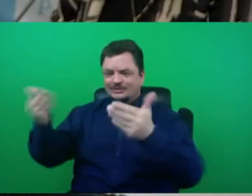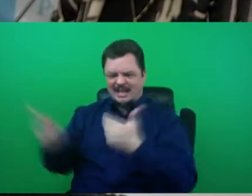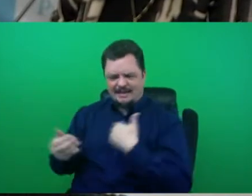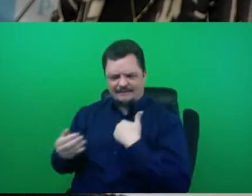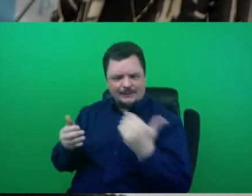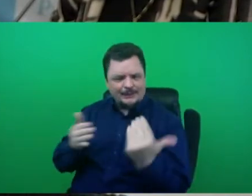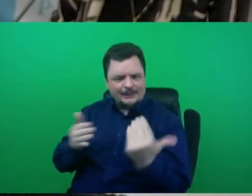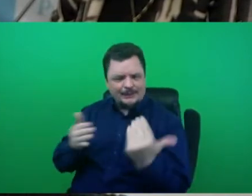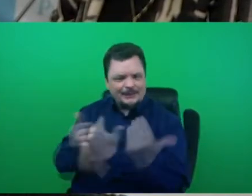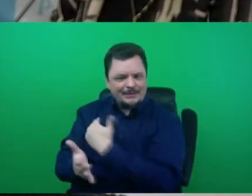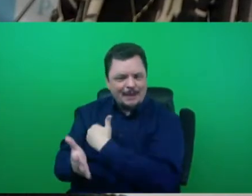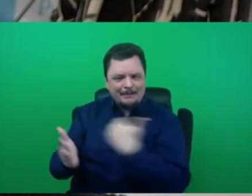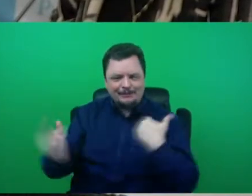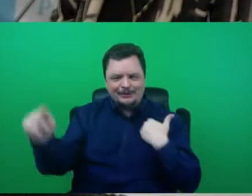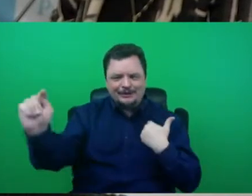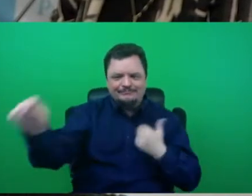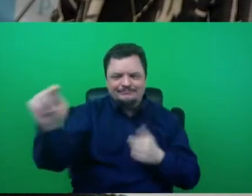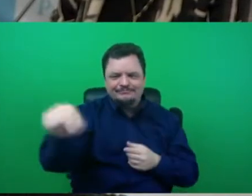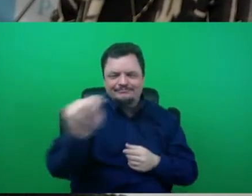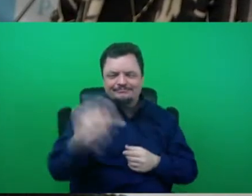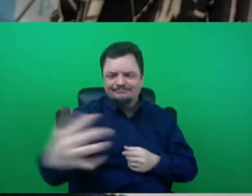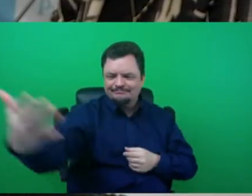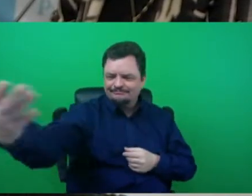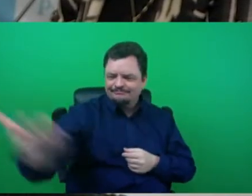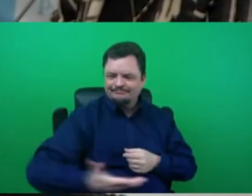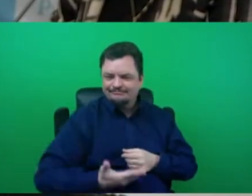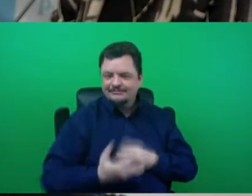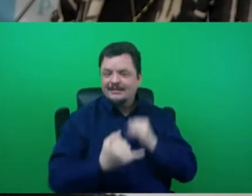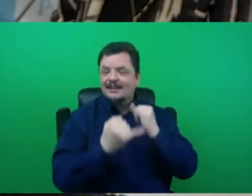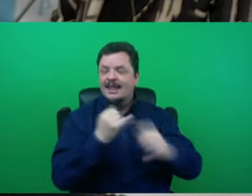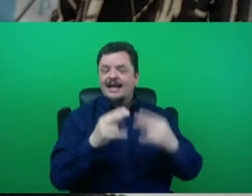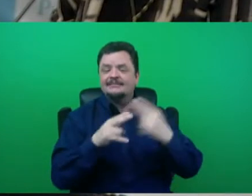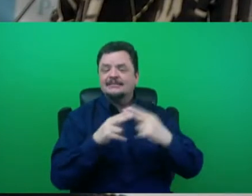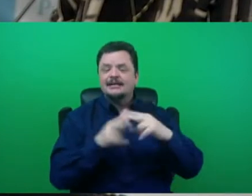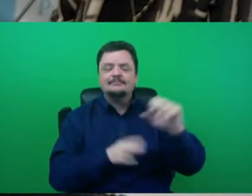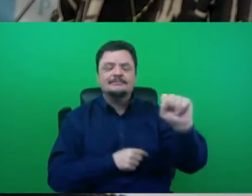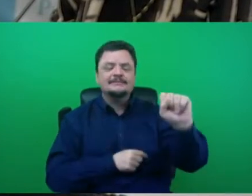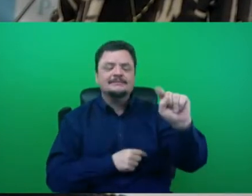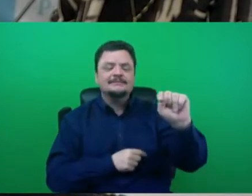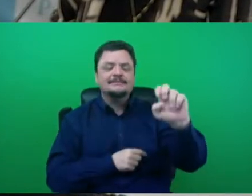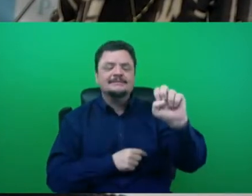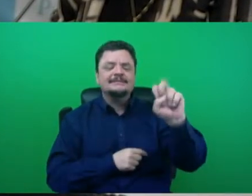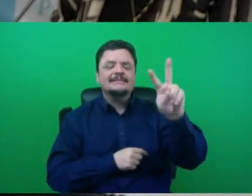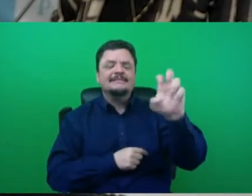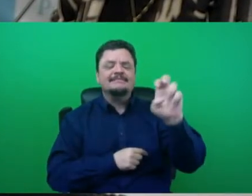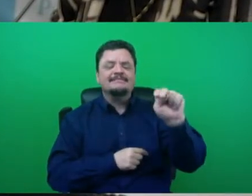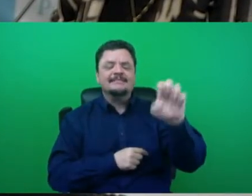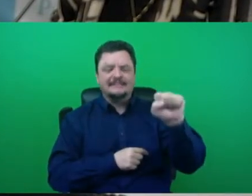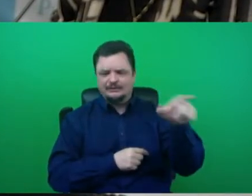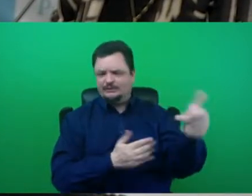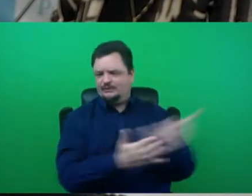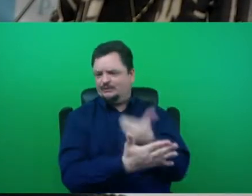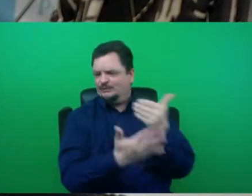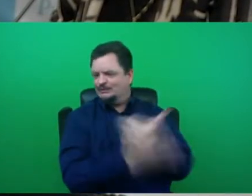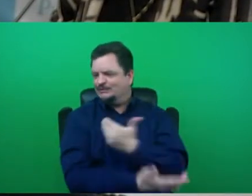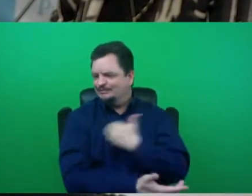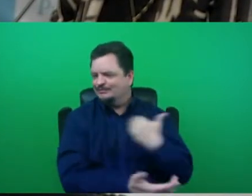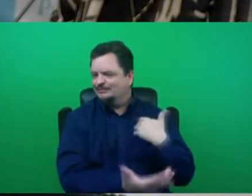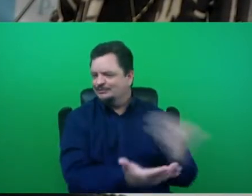was appointed by the Board of County Commissioners last week to fill the seat previously assigned to a